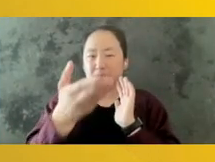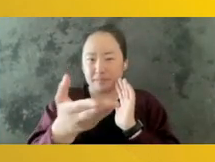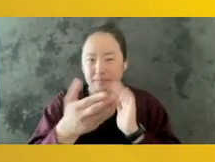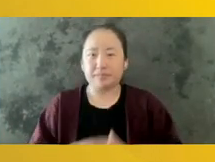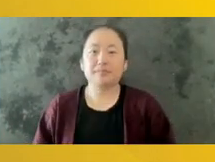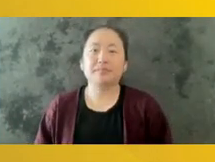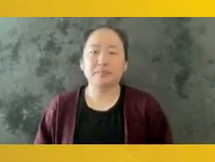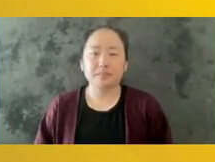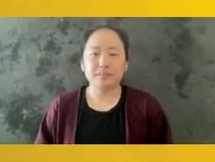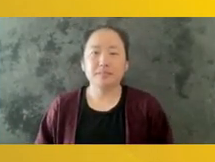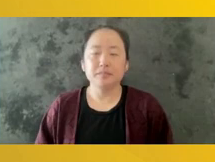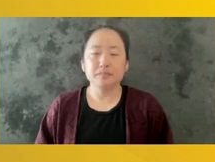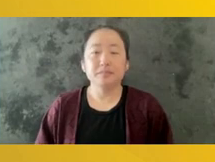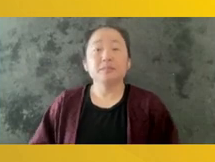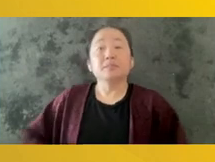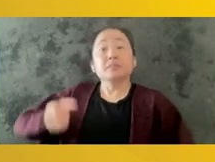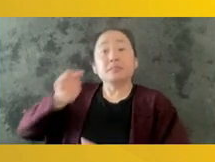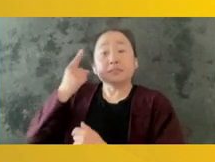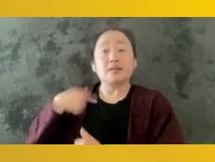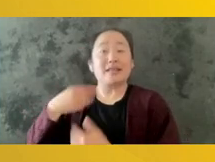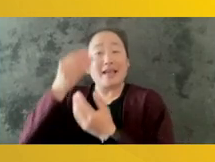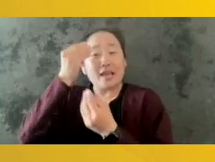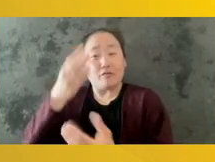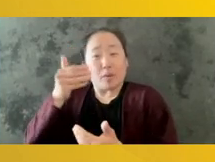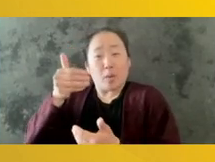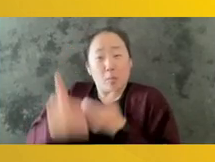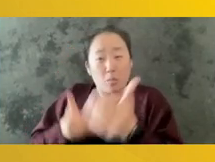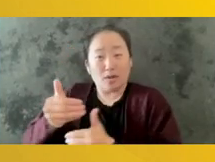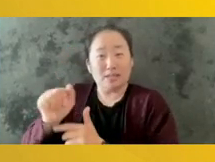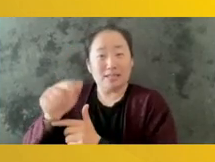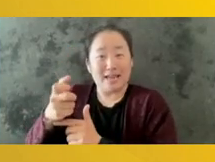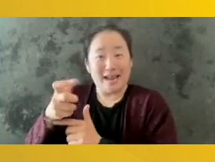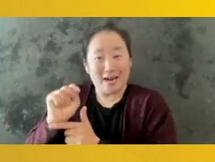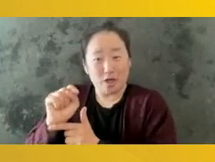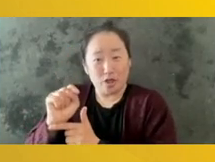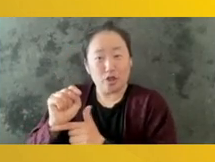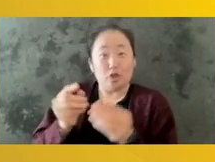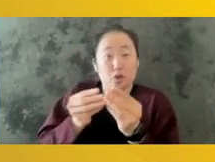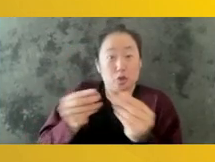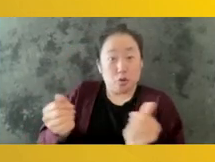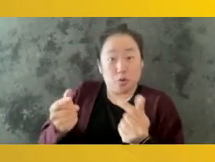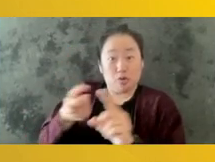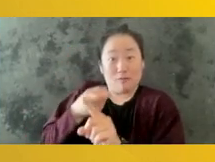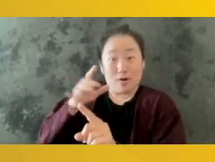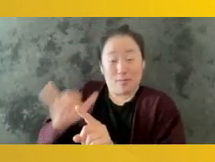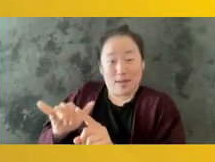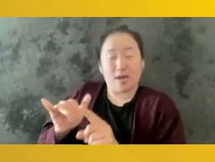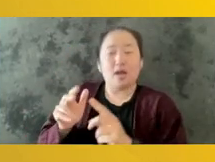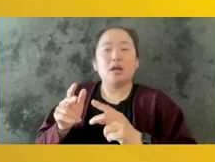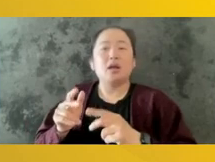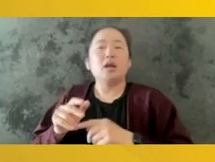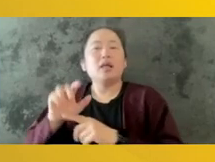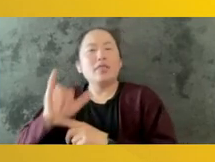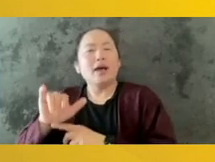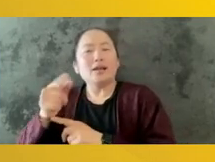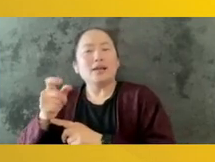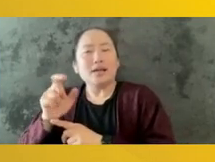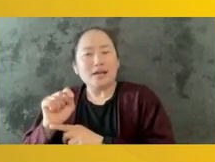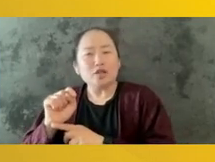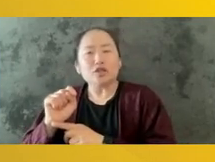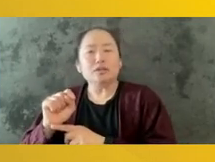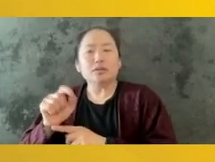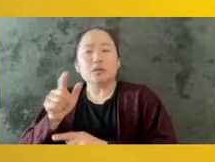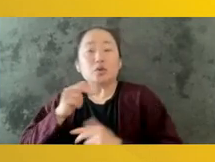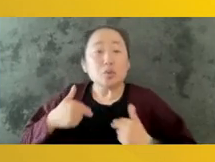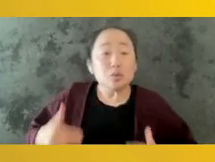a human. So the computational thinking can be figuring out how humans solve problems with computers or